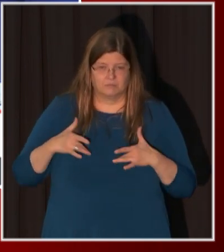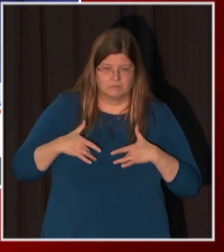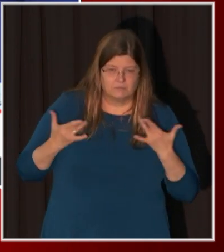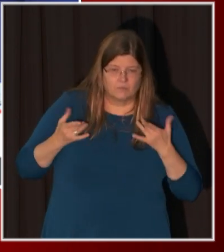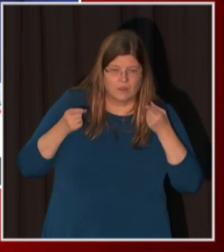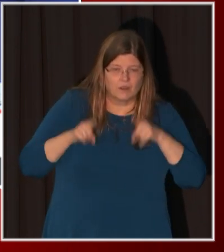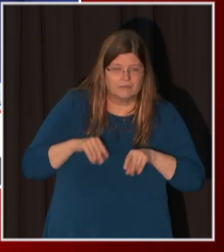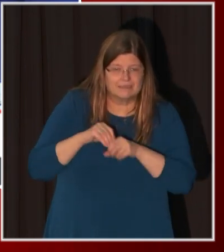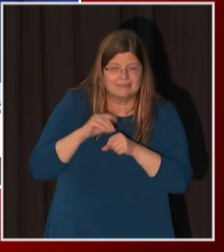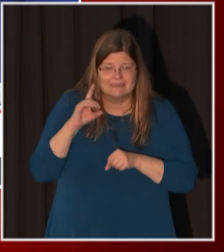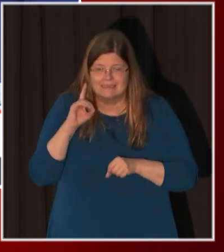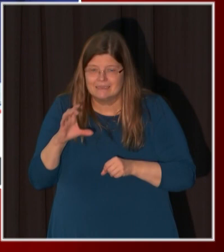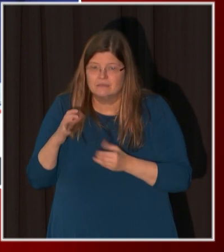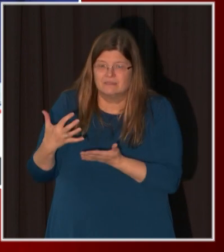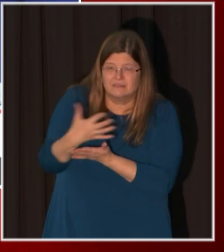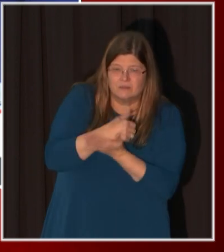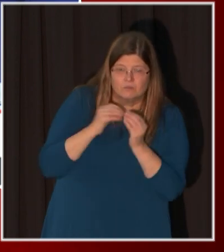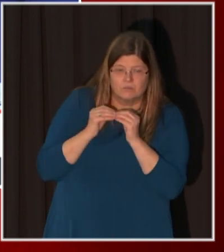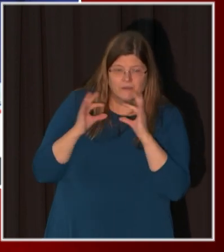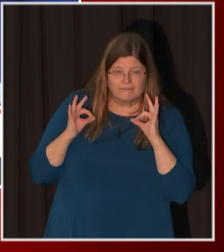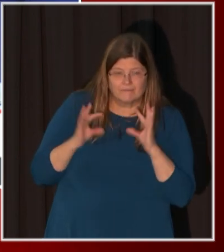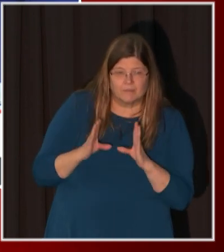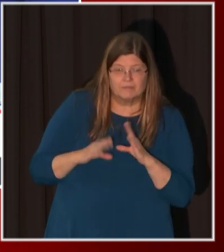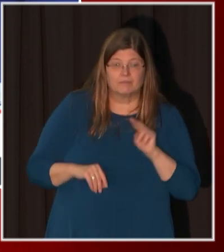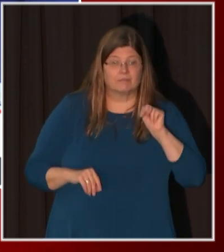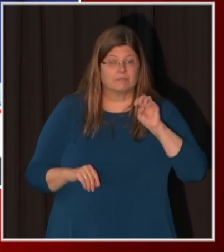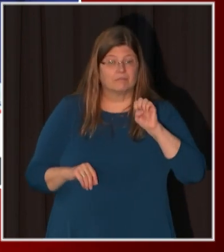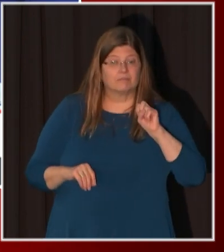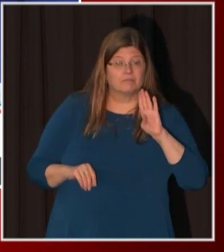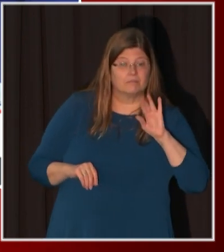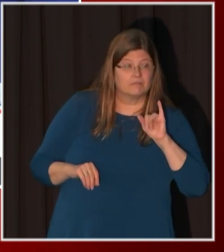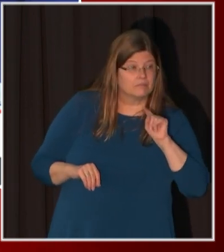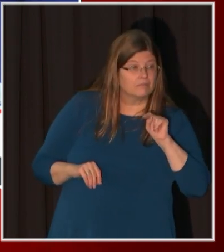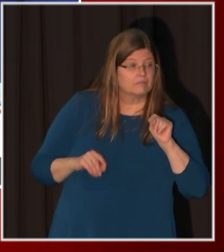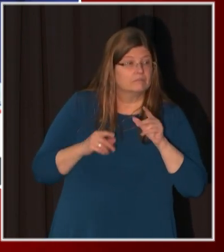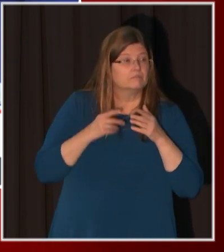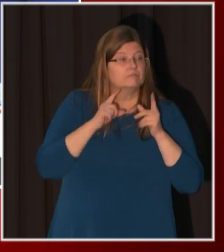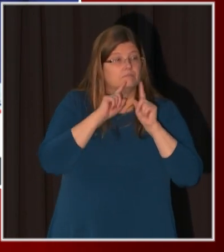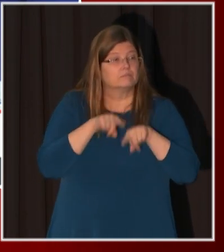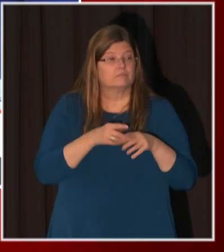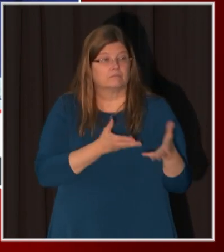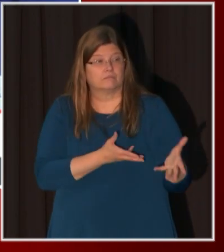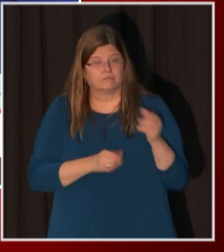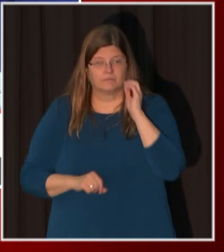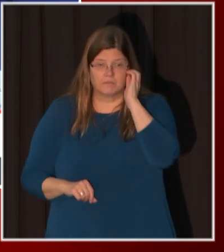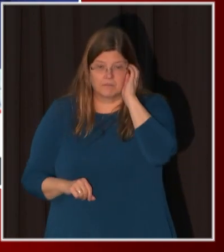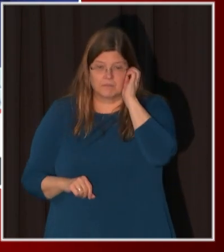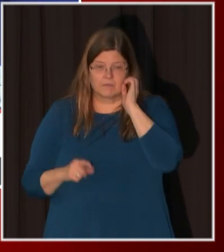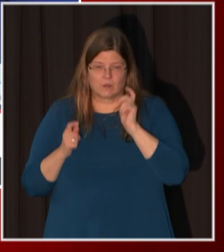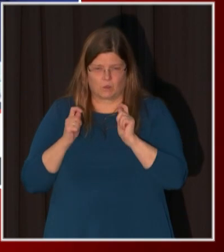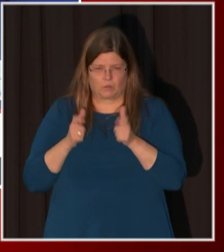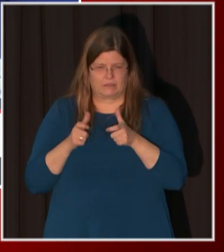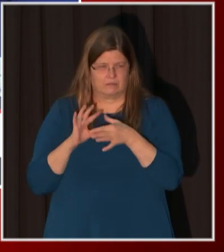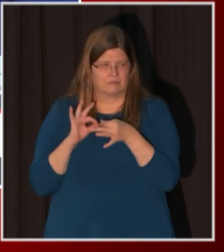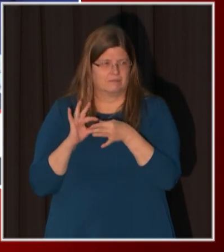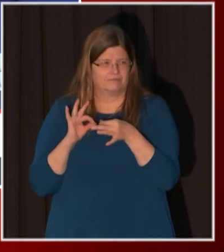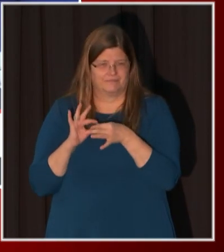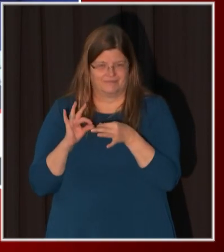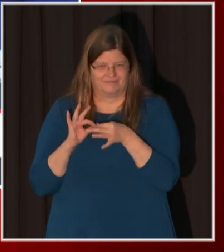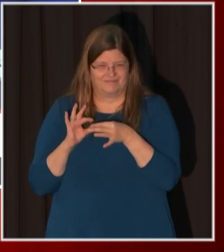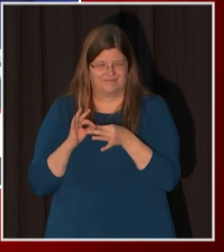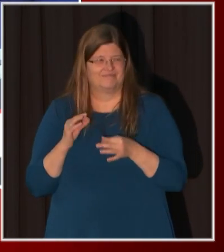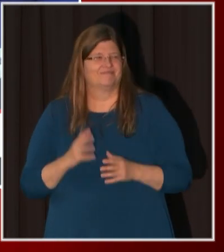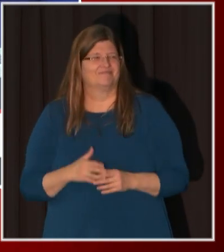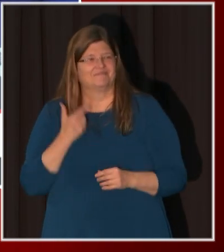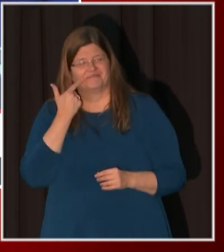So I'm going to turn to Dr. Nesbitt to just give you a quick but a comprehensive